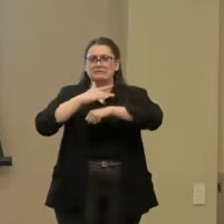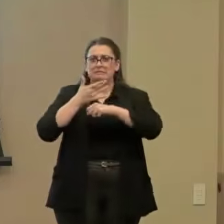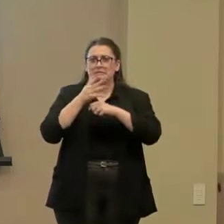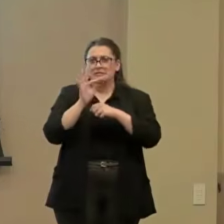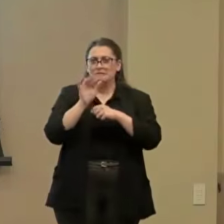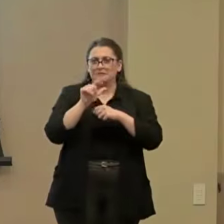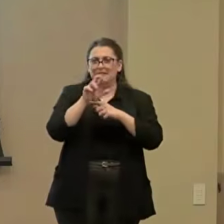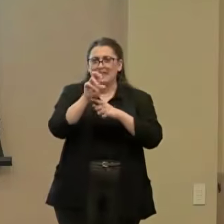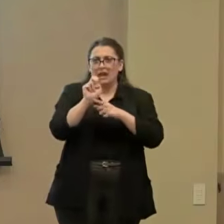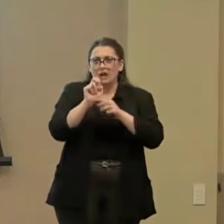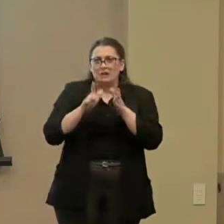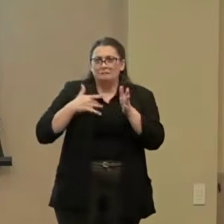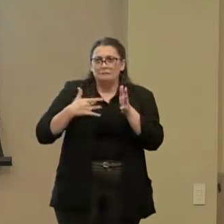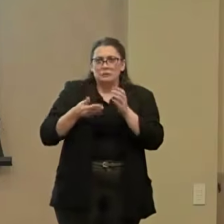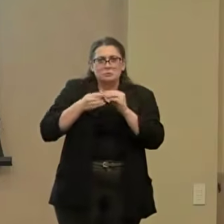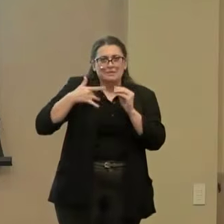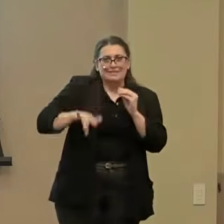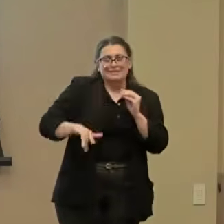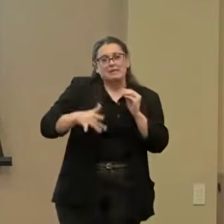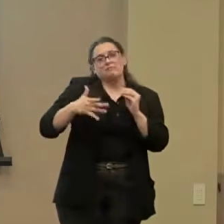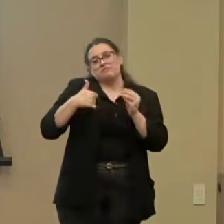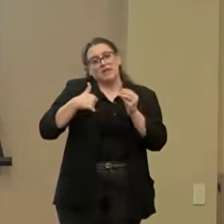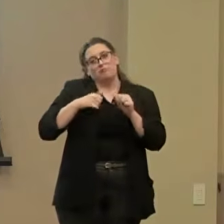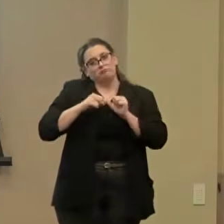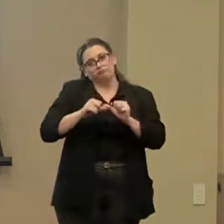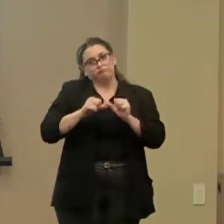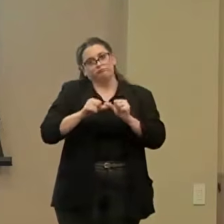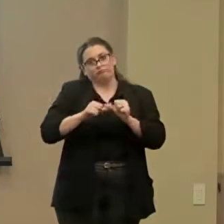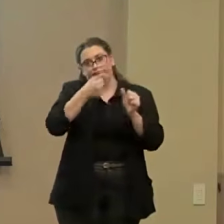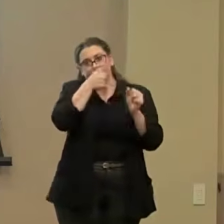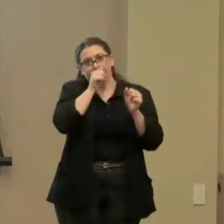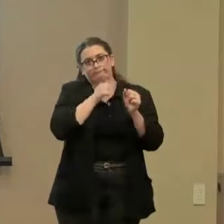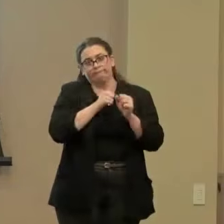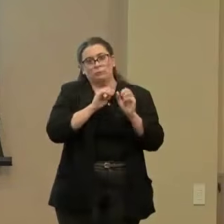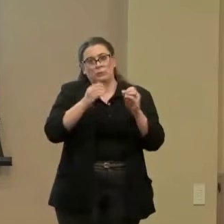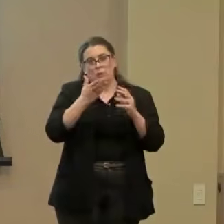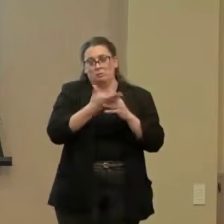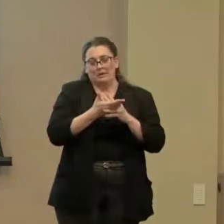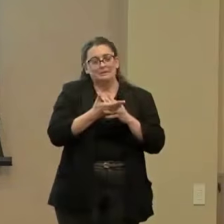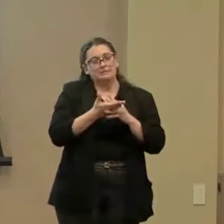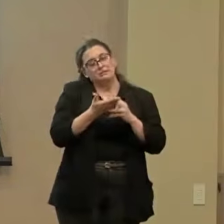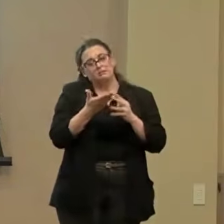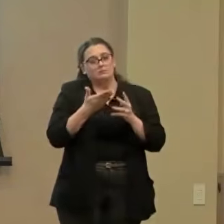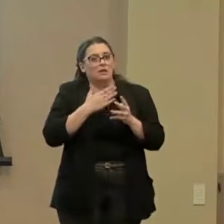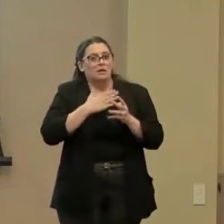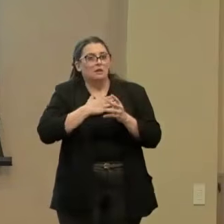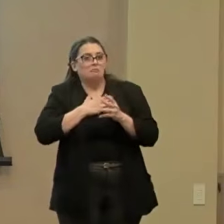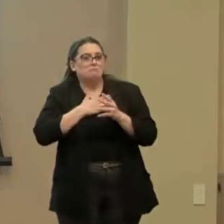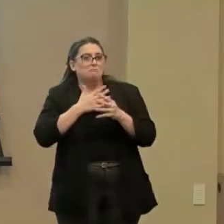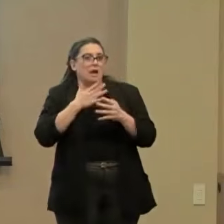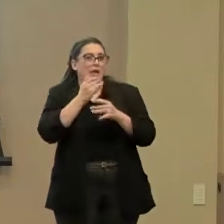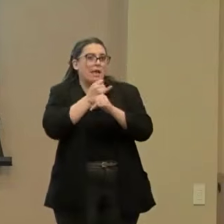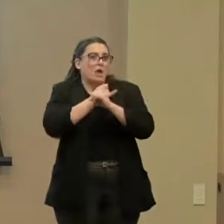the pushing myself and wanting to do everything. Overall, I would say remission, according to my